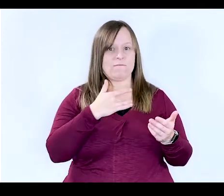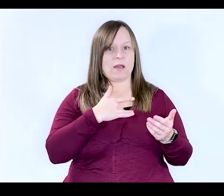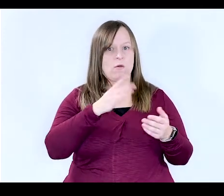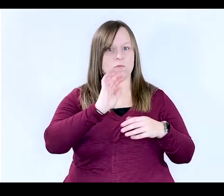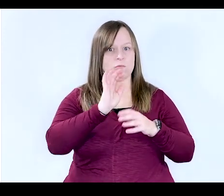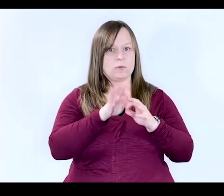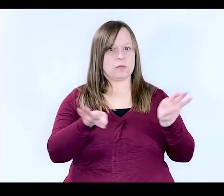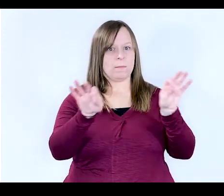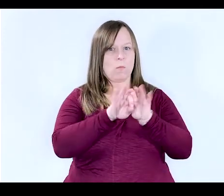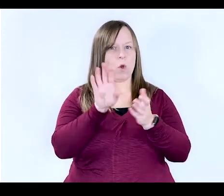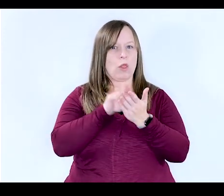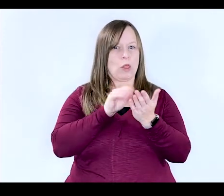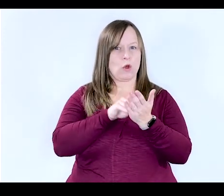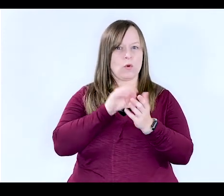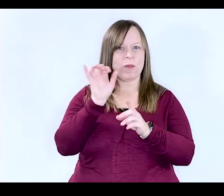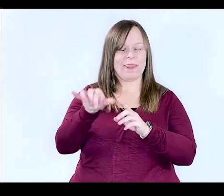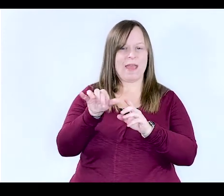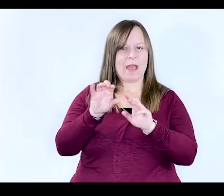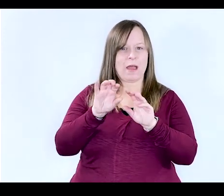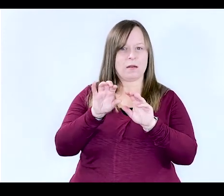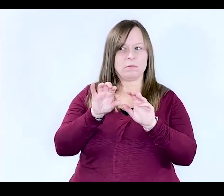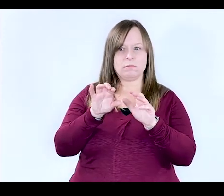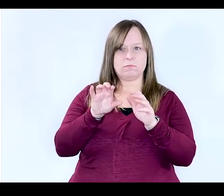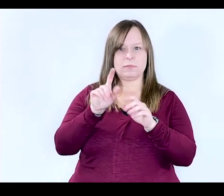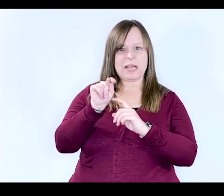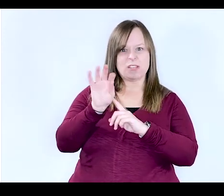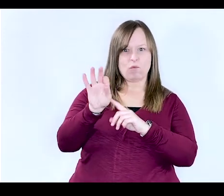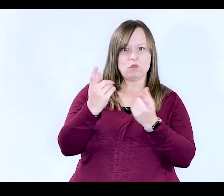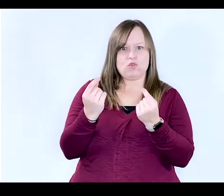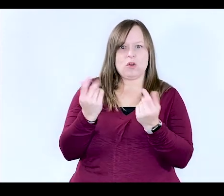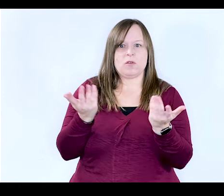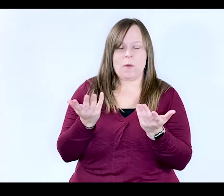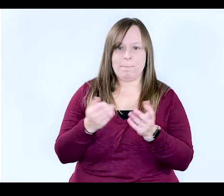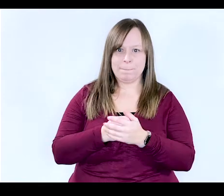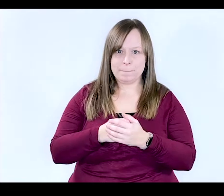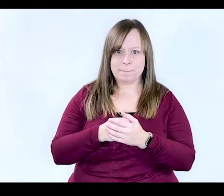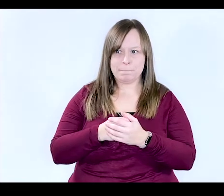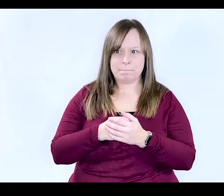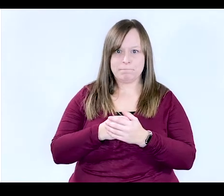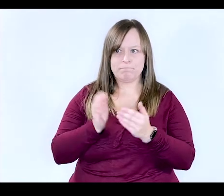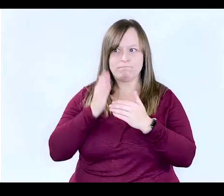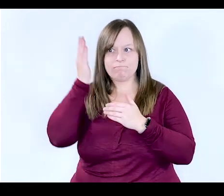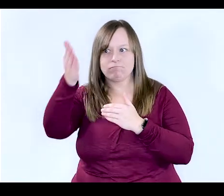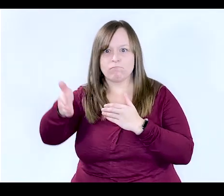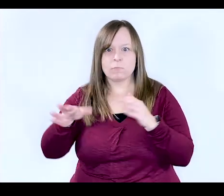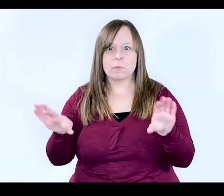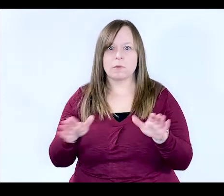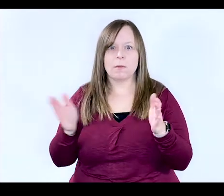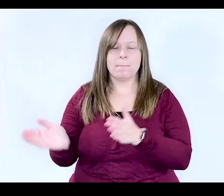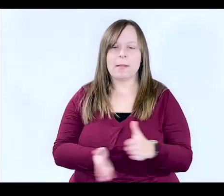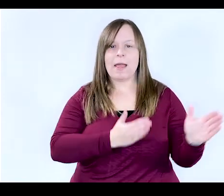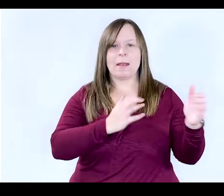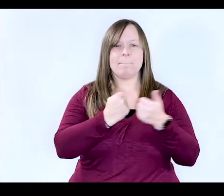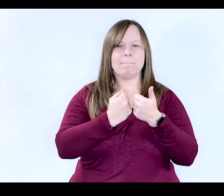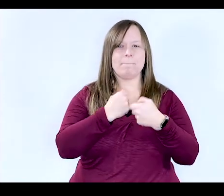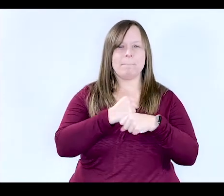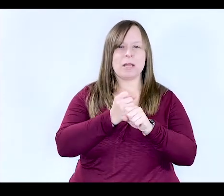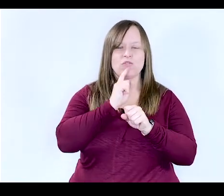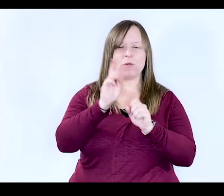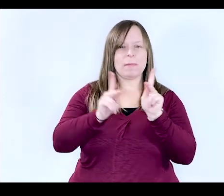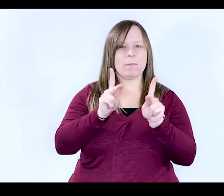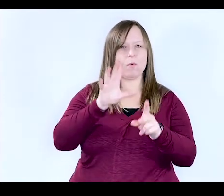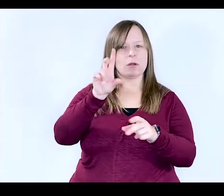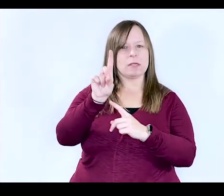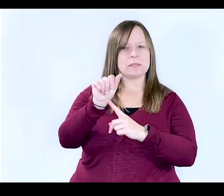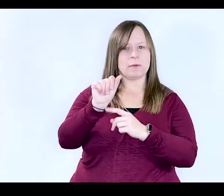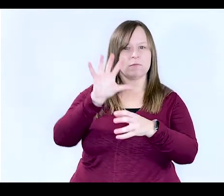was important was to learn what that particular task force was planning on doing, and making sure that people